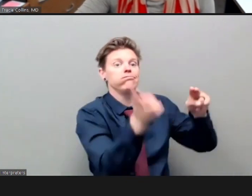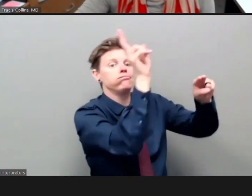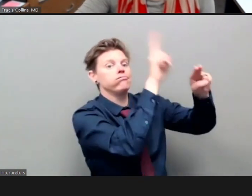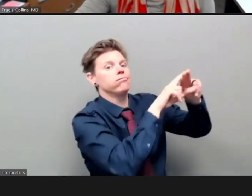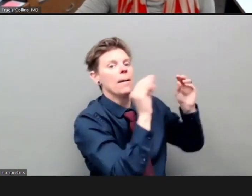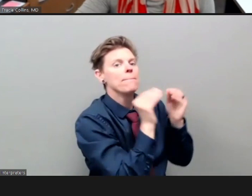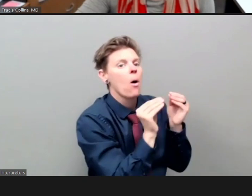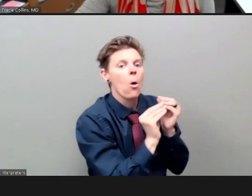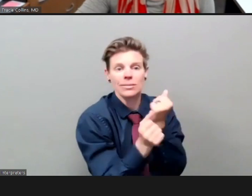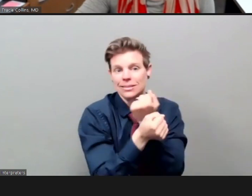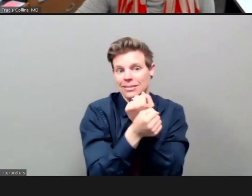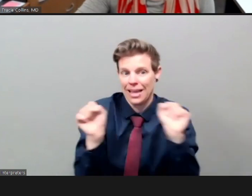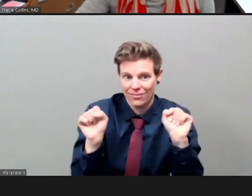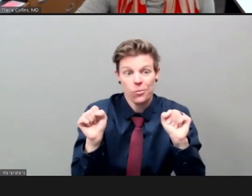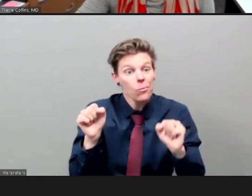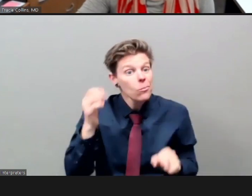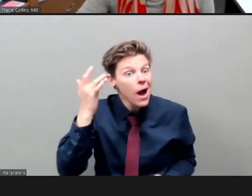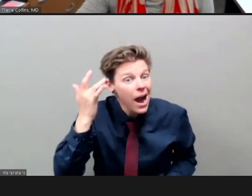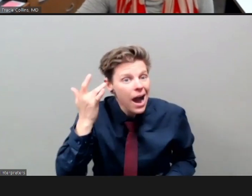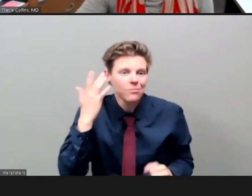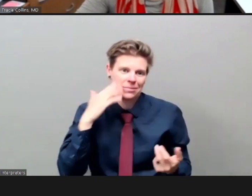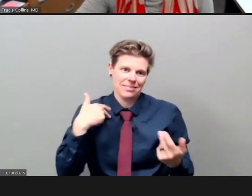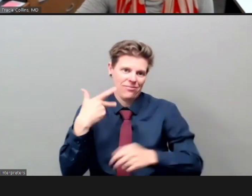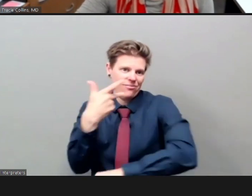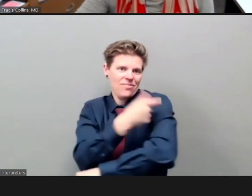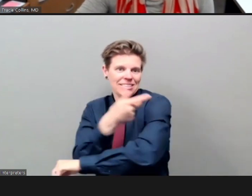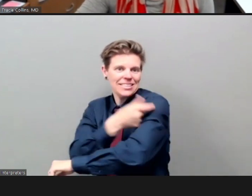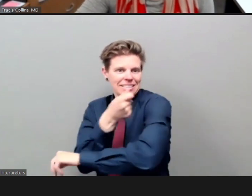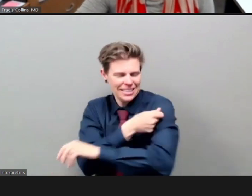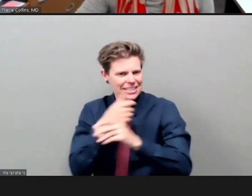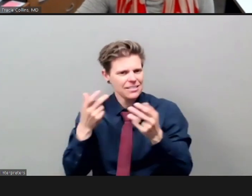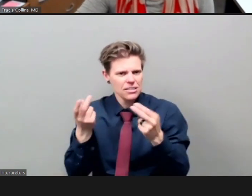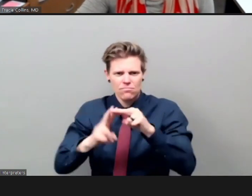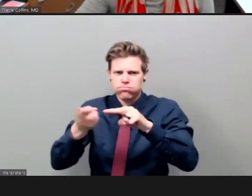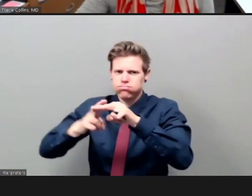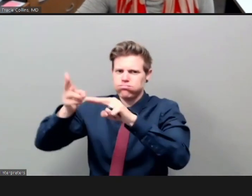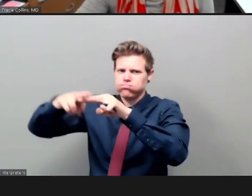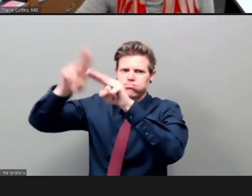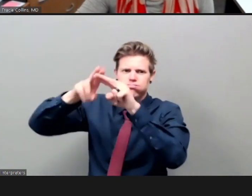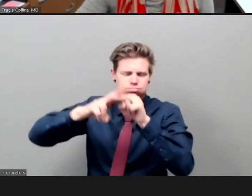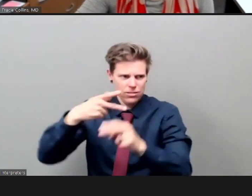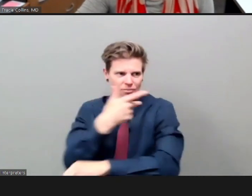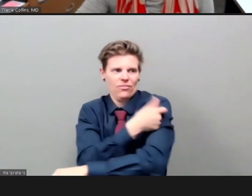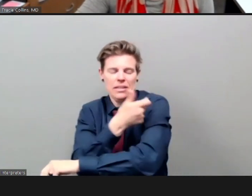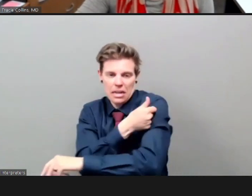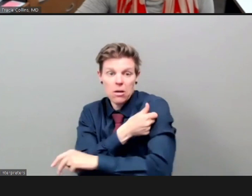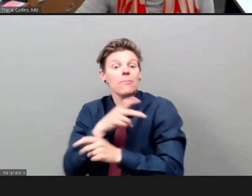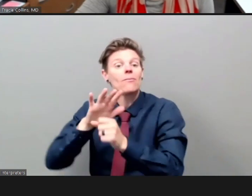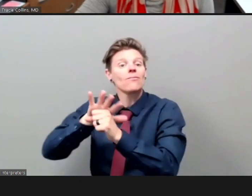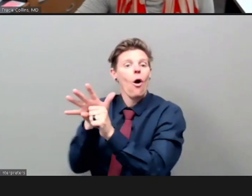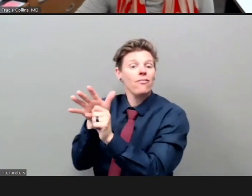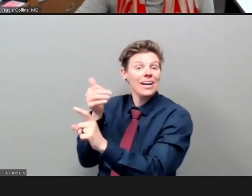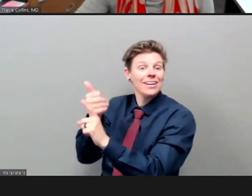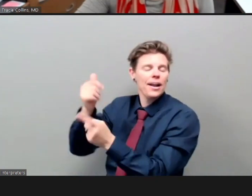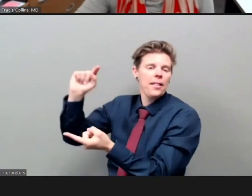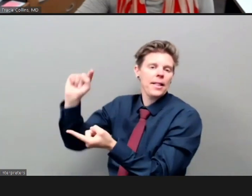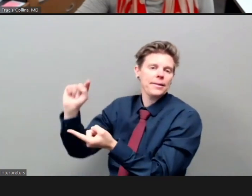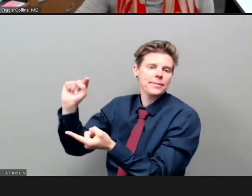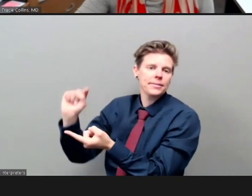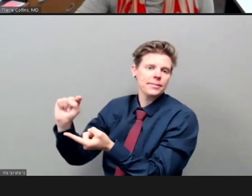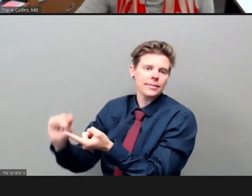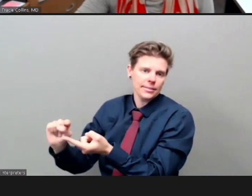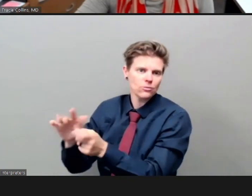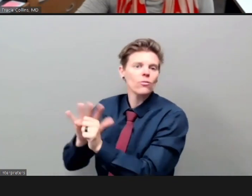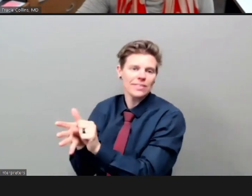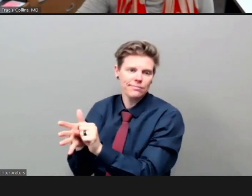they continue upward, we should see less and less of the virus present itself in schools. Again, the virus